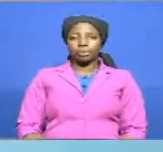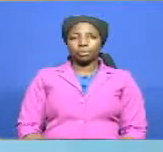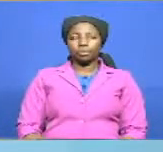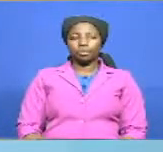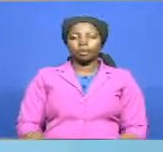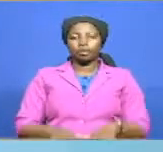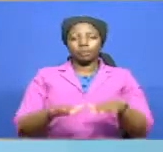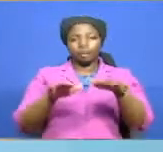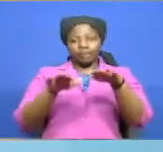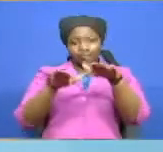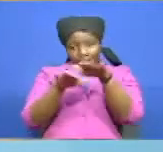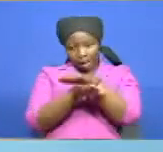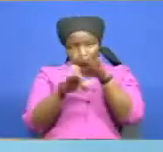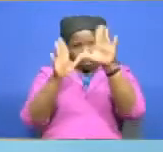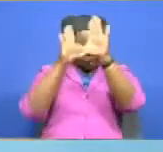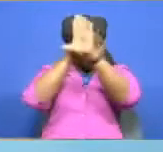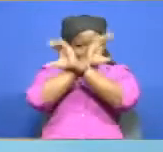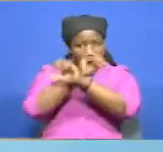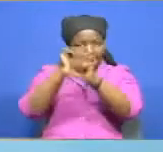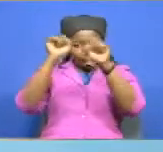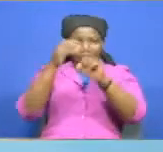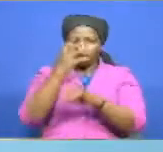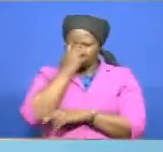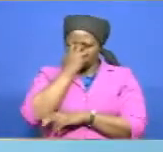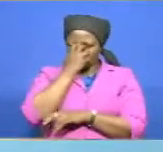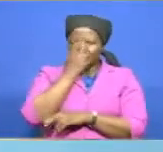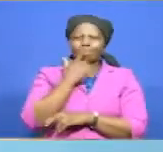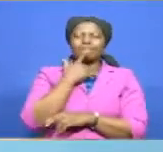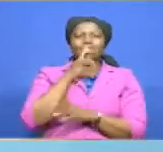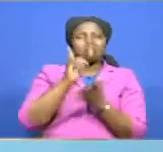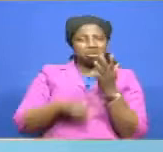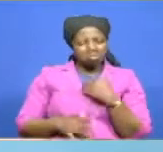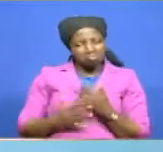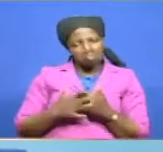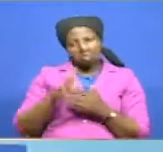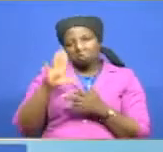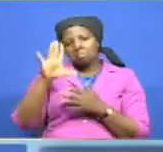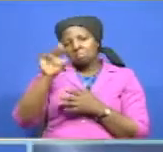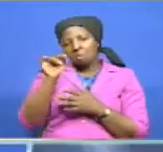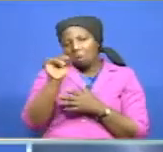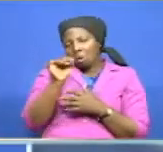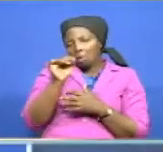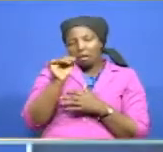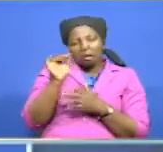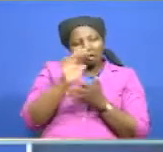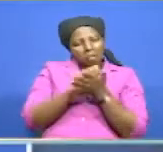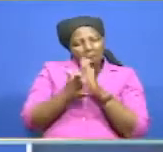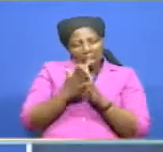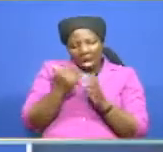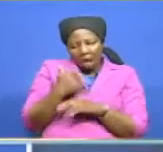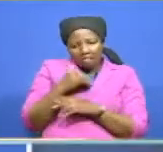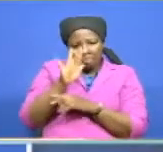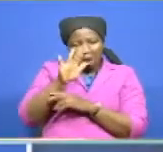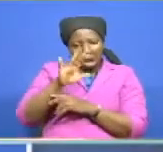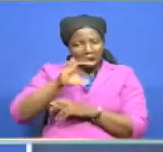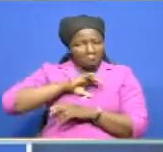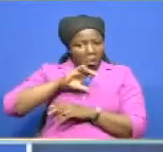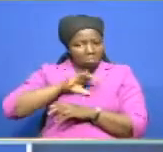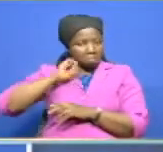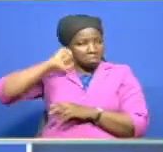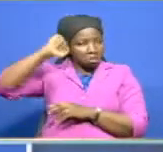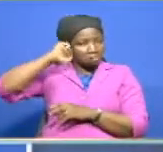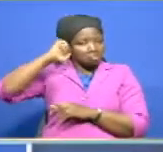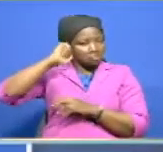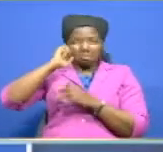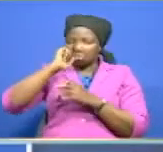And Deputy President William Ruto says no one owes him any political debt. Ruto says the only debt he has is